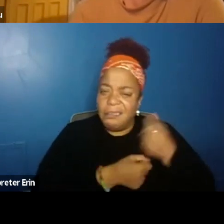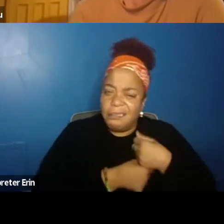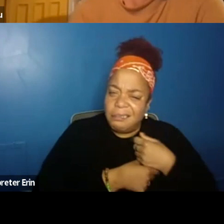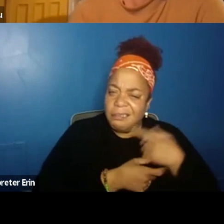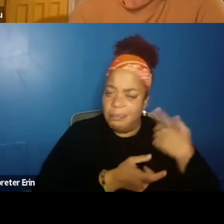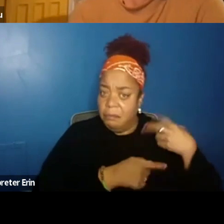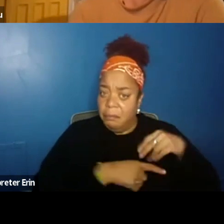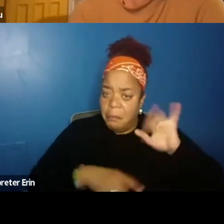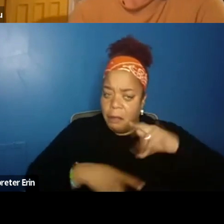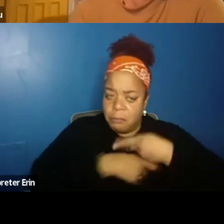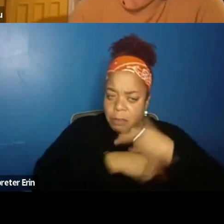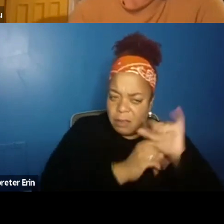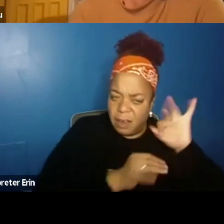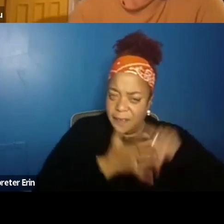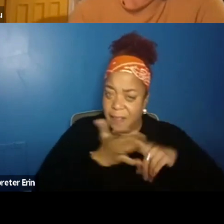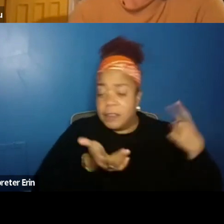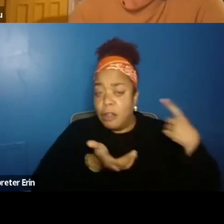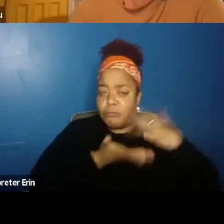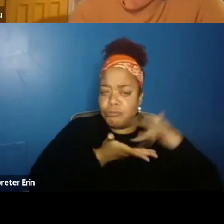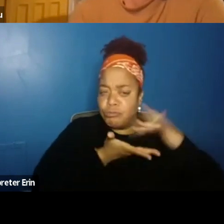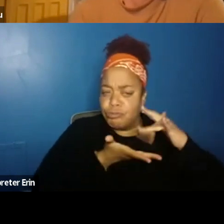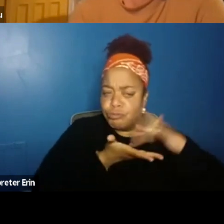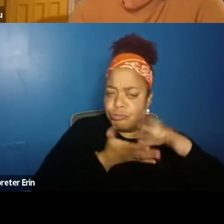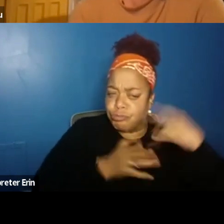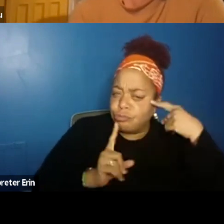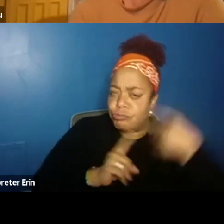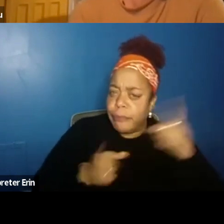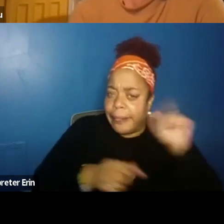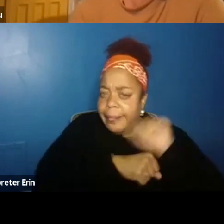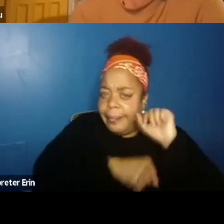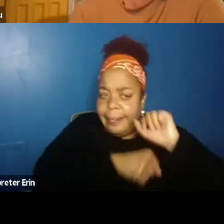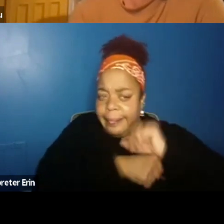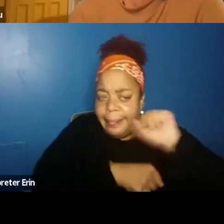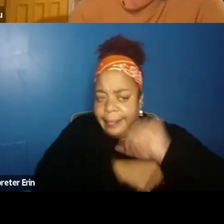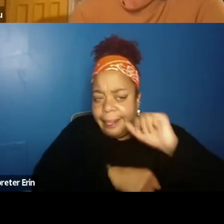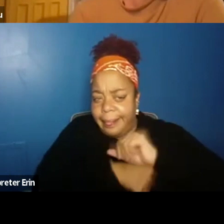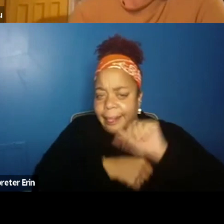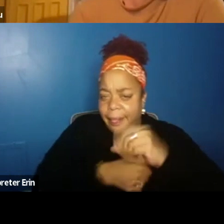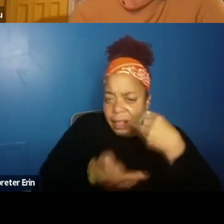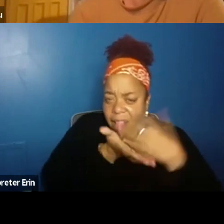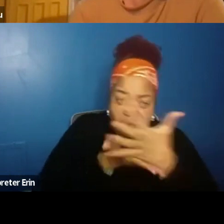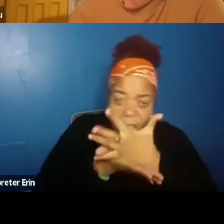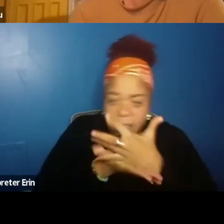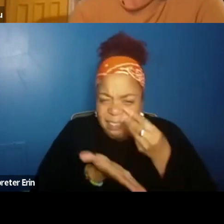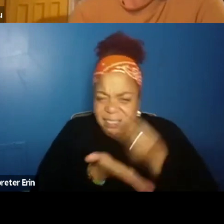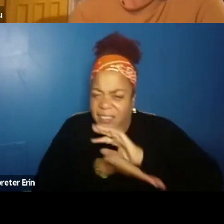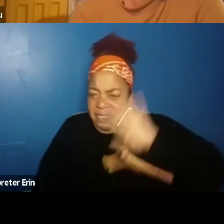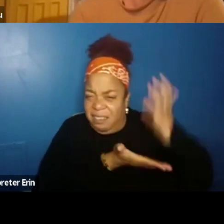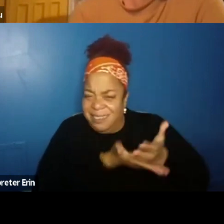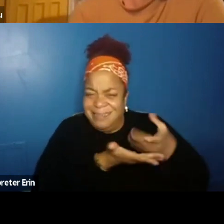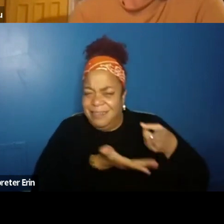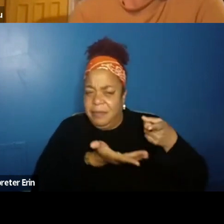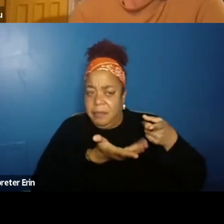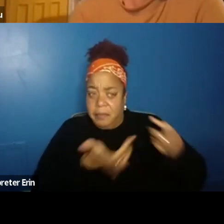wage labor in this very routinized and time-regulated way that the labor market is organized, then